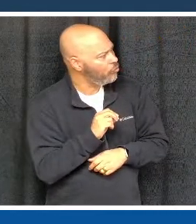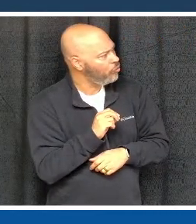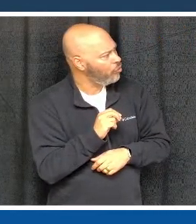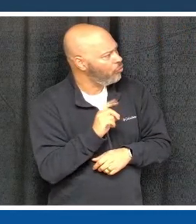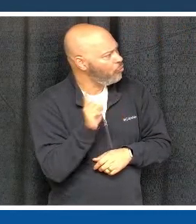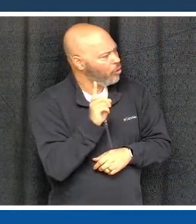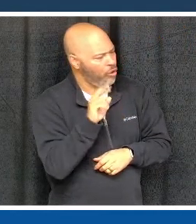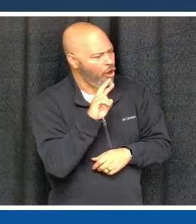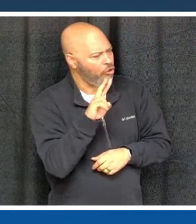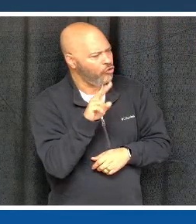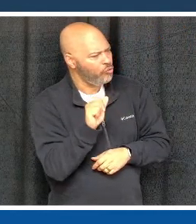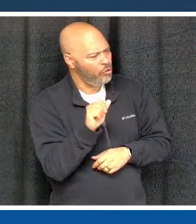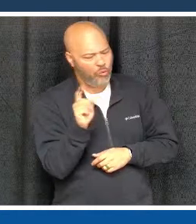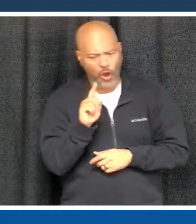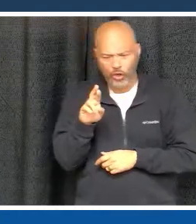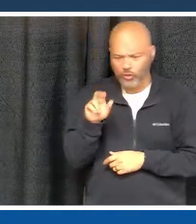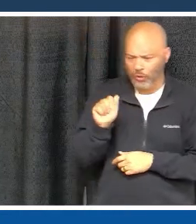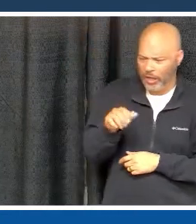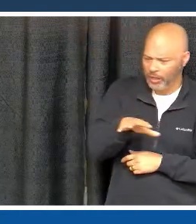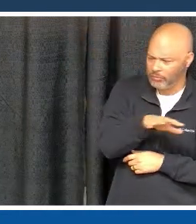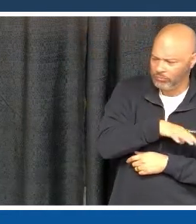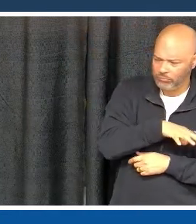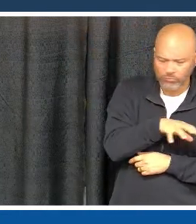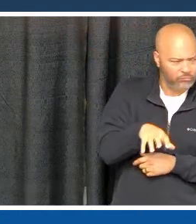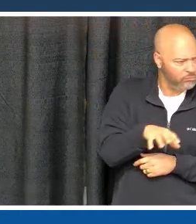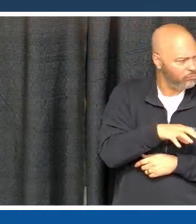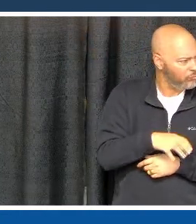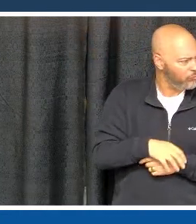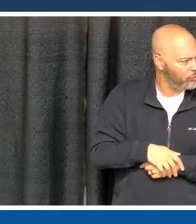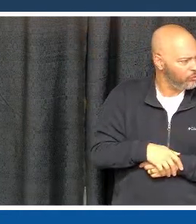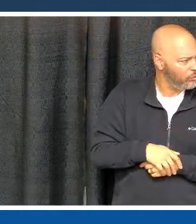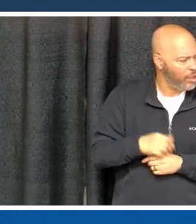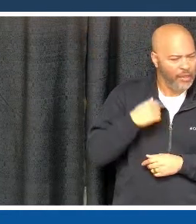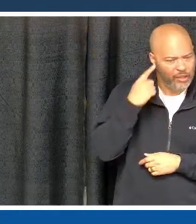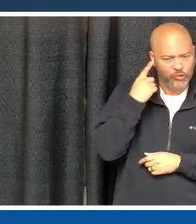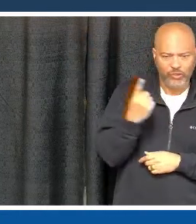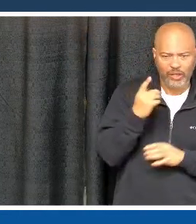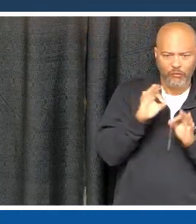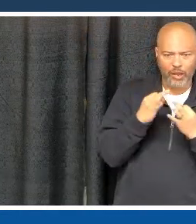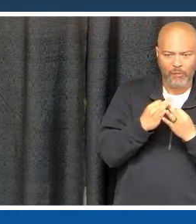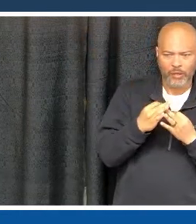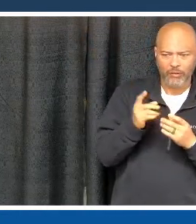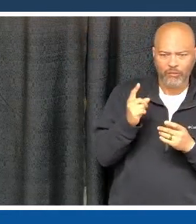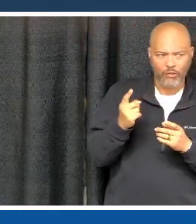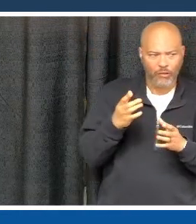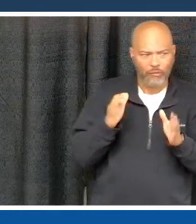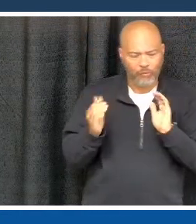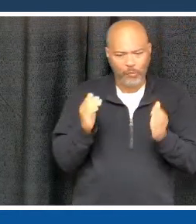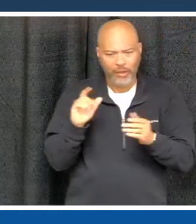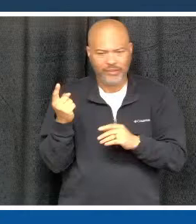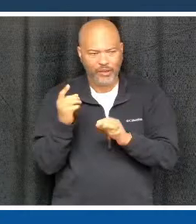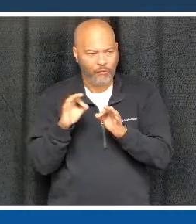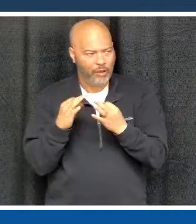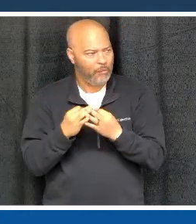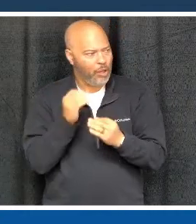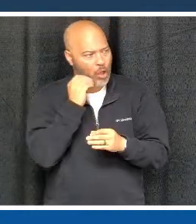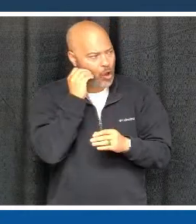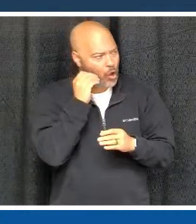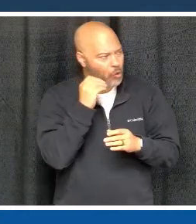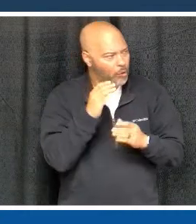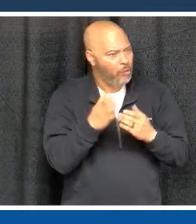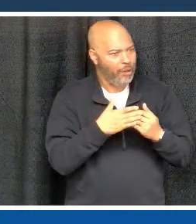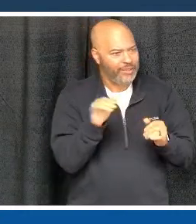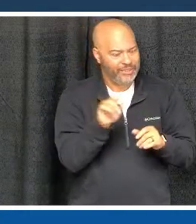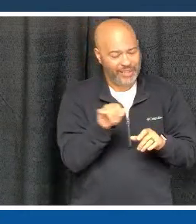there R2A on the map? you're dealing with single family versus single family. The homes that are going to be built are probably around the